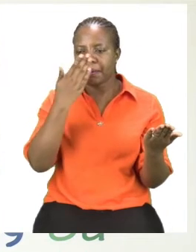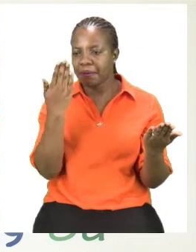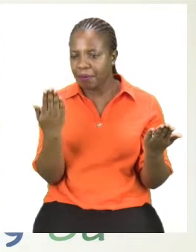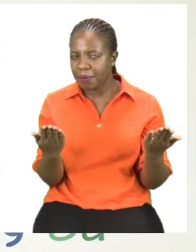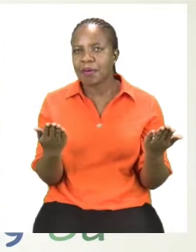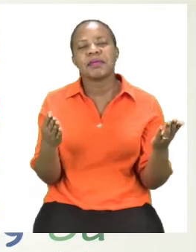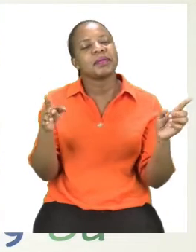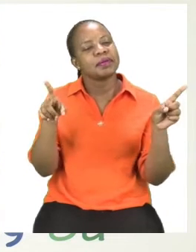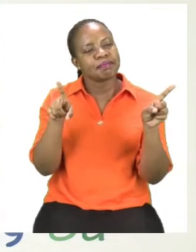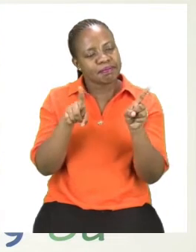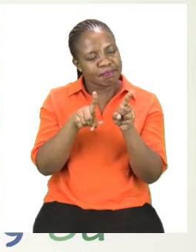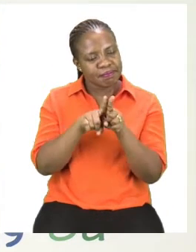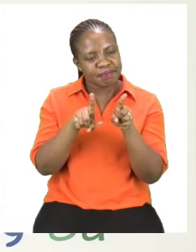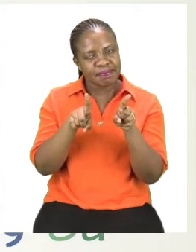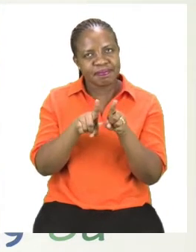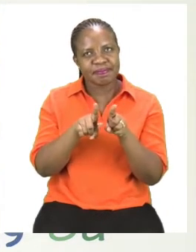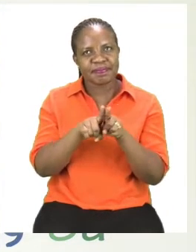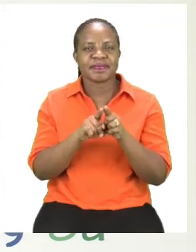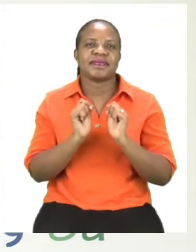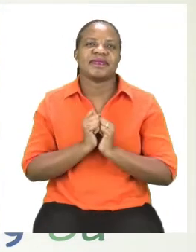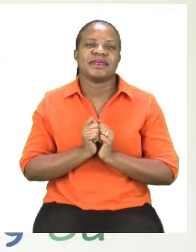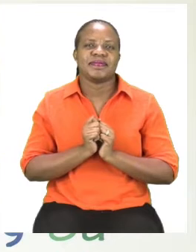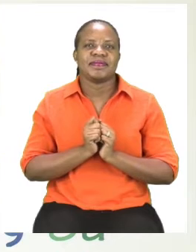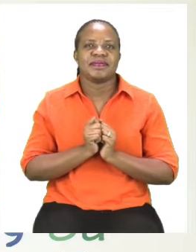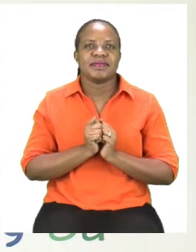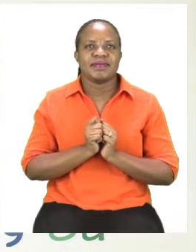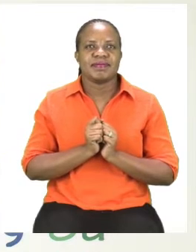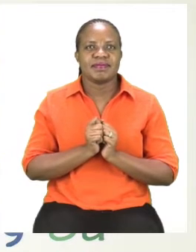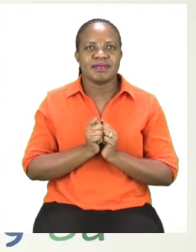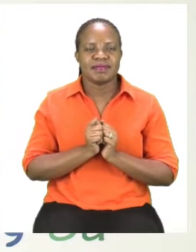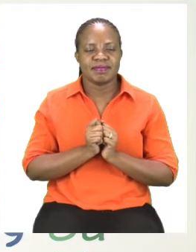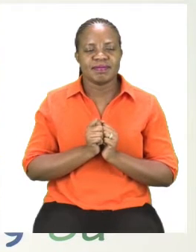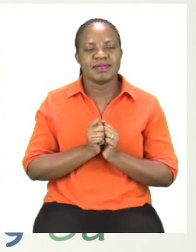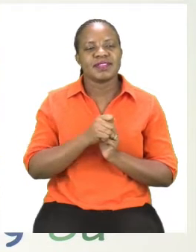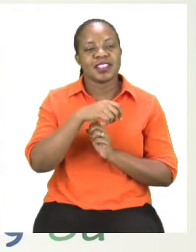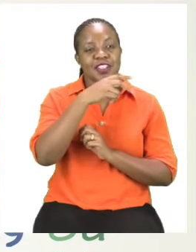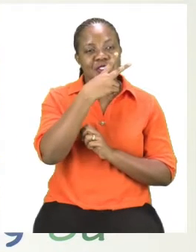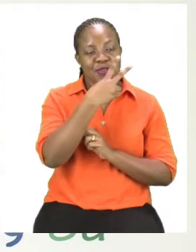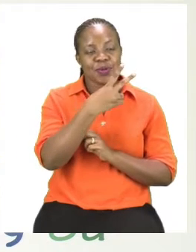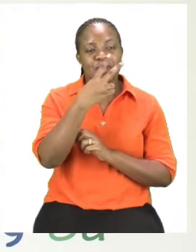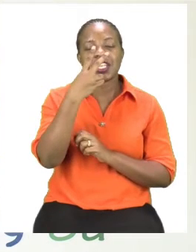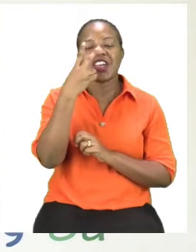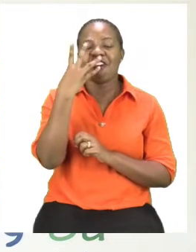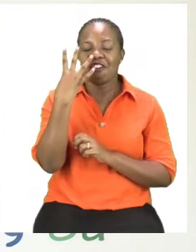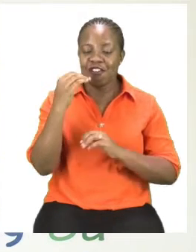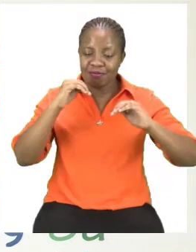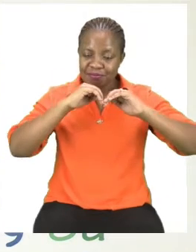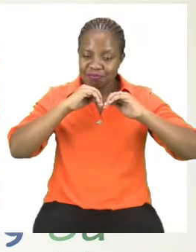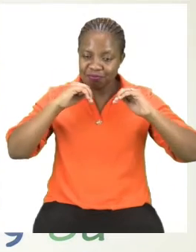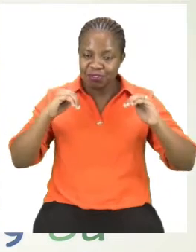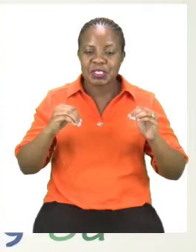given to B until we get to the number 24. So we are going